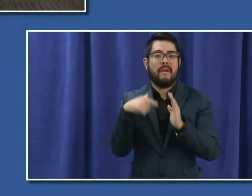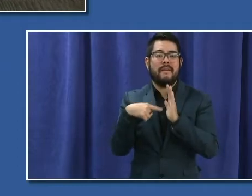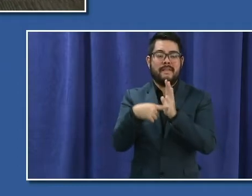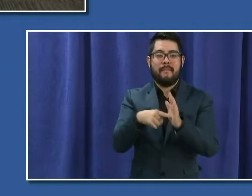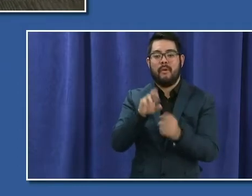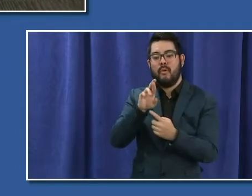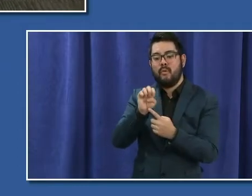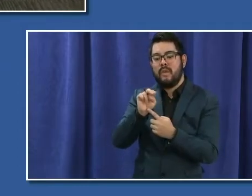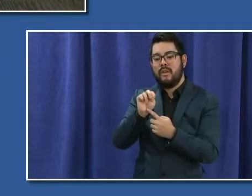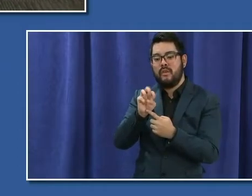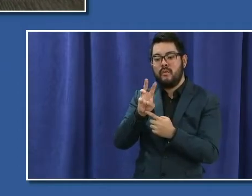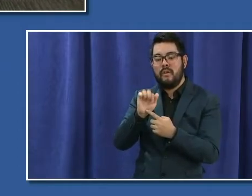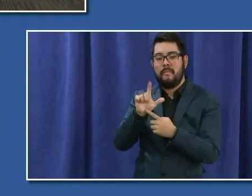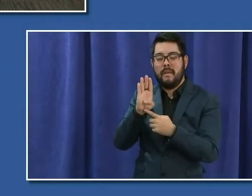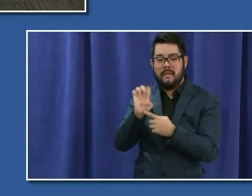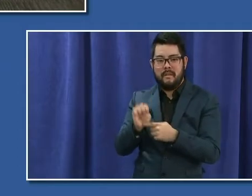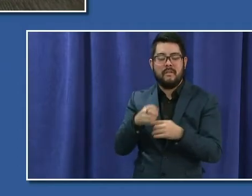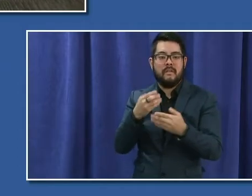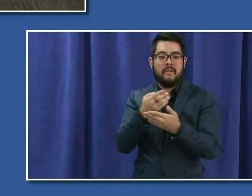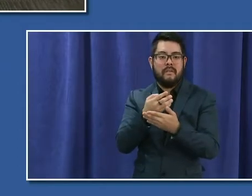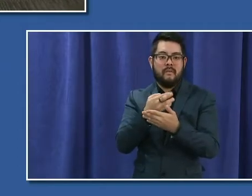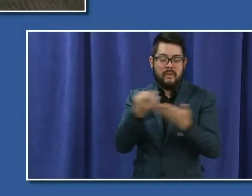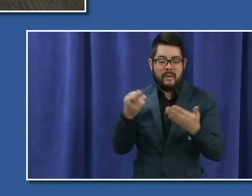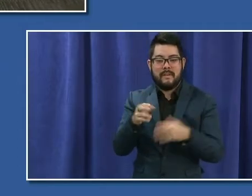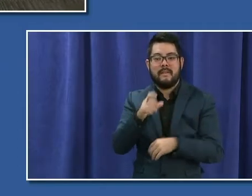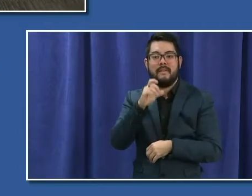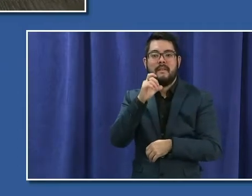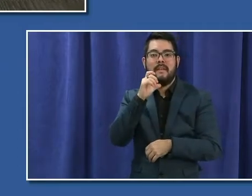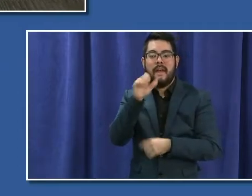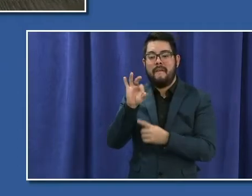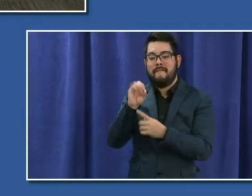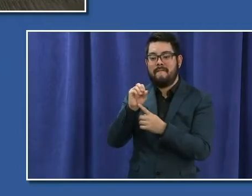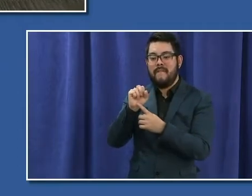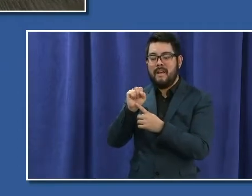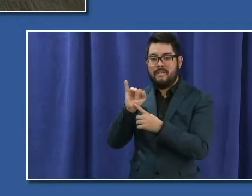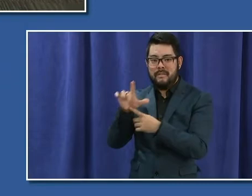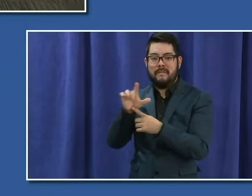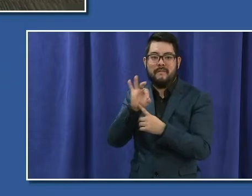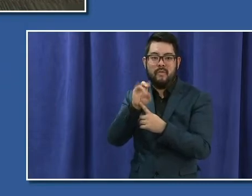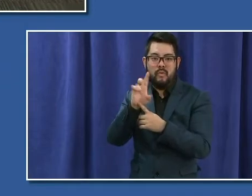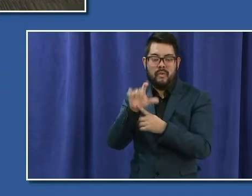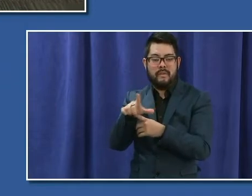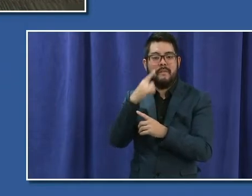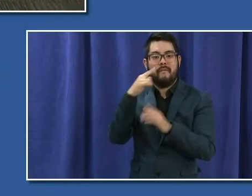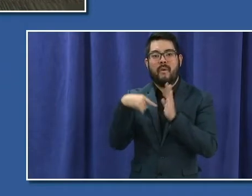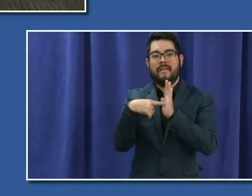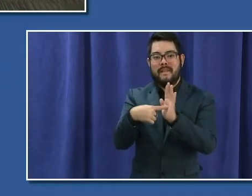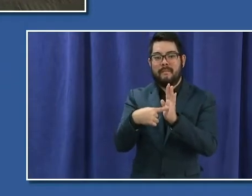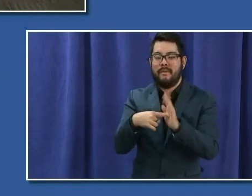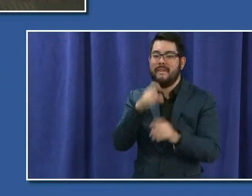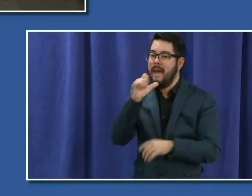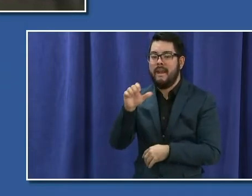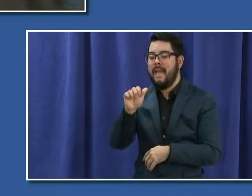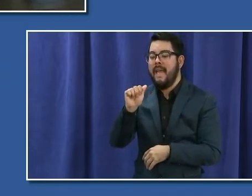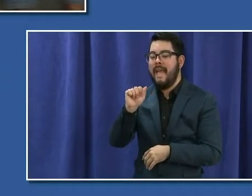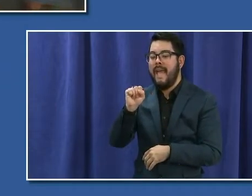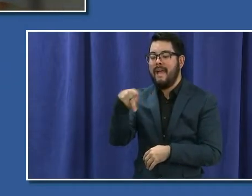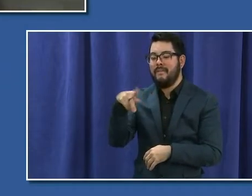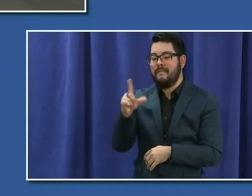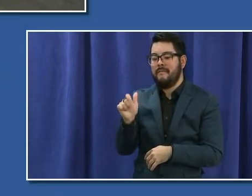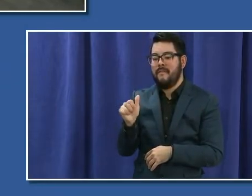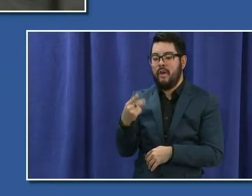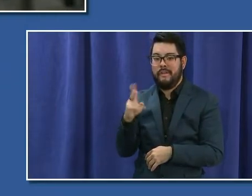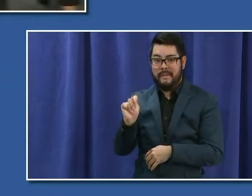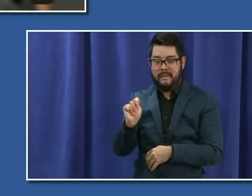of fossil fuels, i.e. using solar roads or even brick roads instead of asphalt? Yeah, I think that's something that we're all